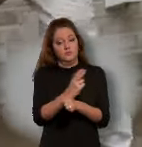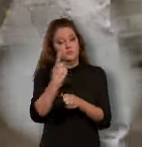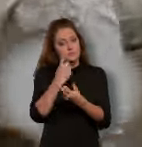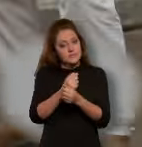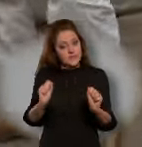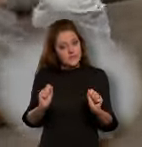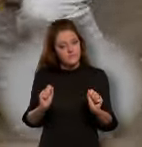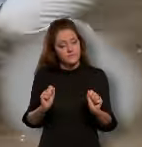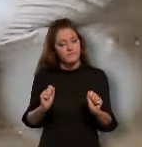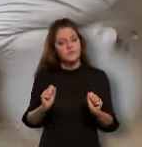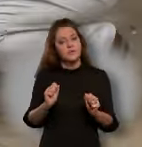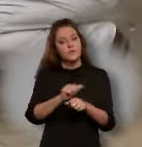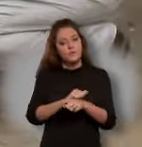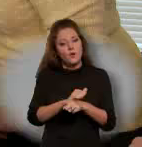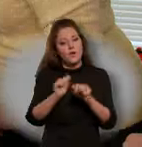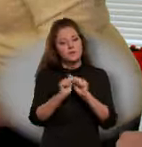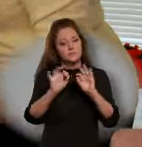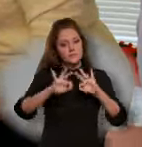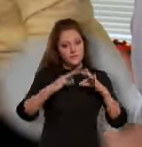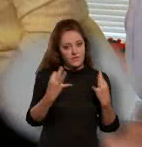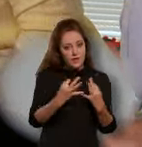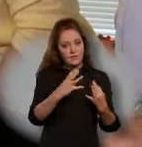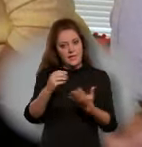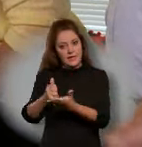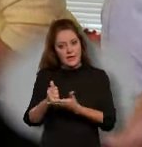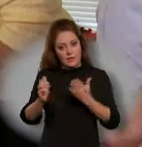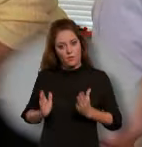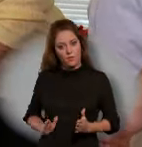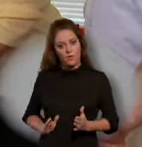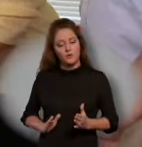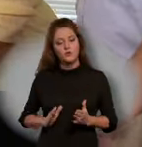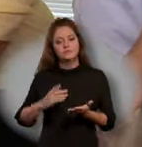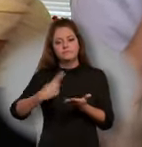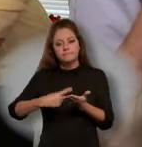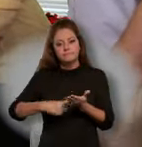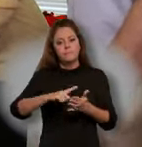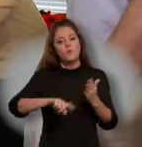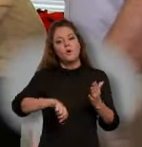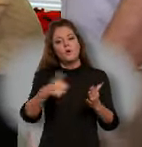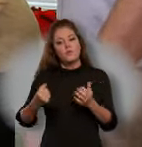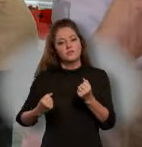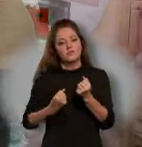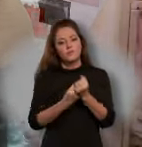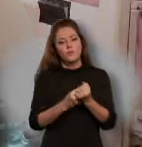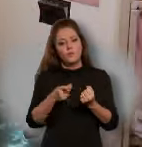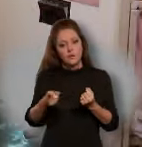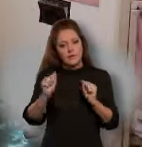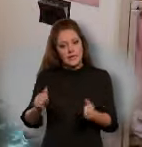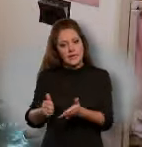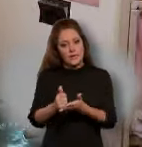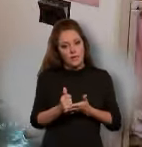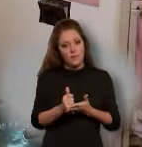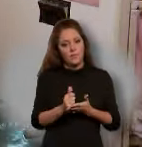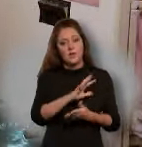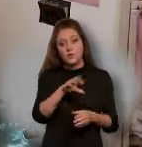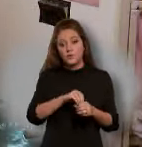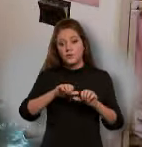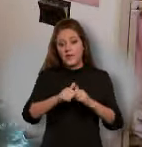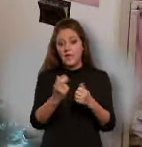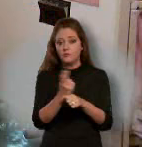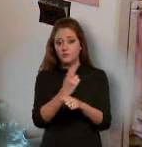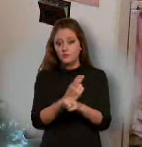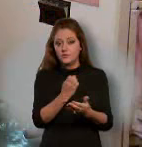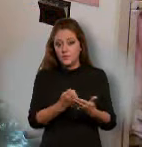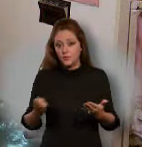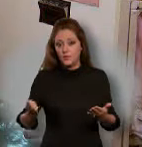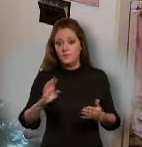with your family and hurricane helper. Talk about other support your hurricane helper can provide in a storm, including how to operate the